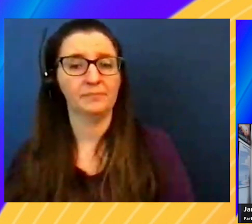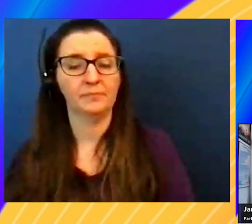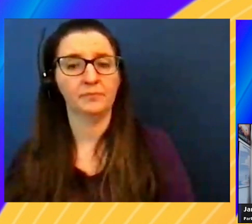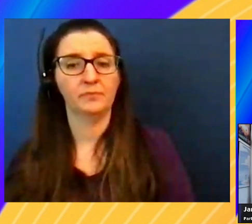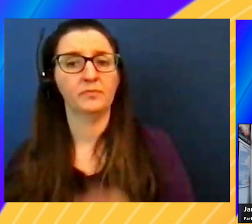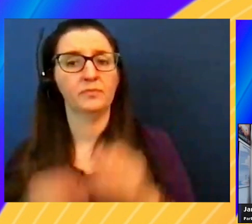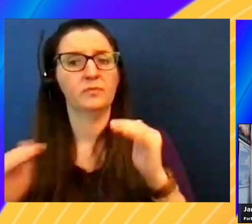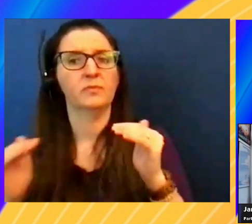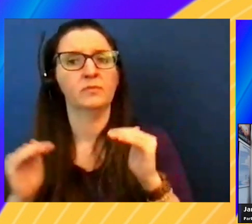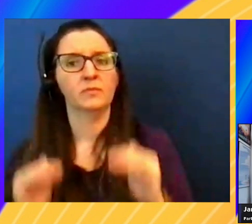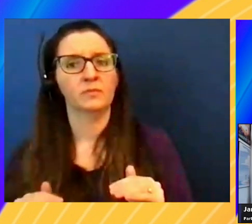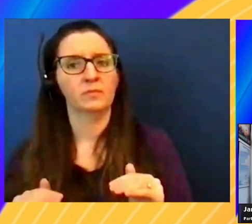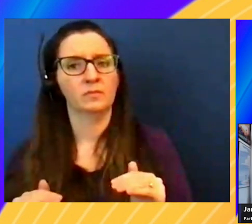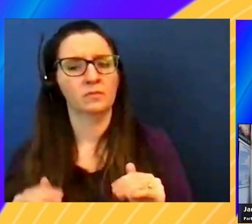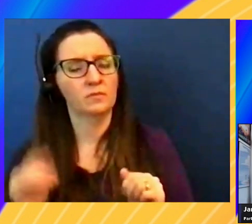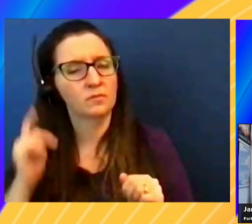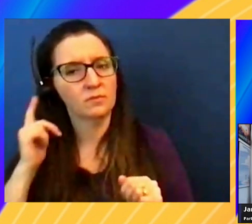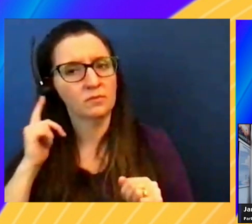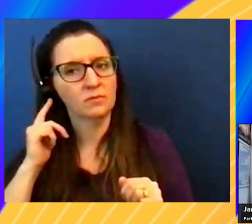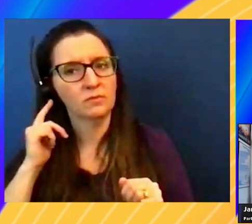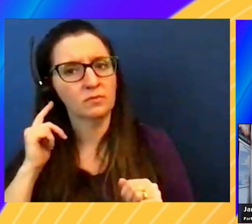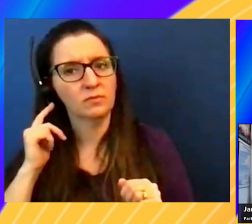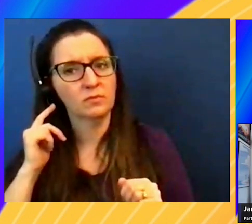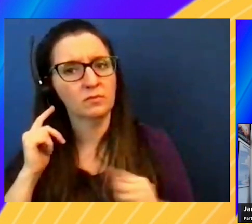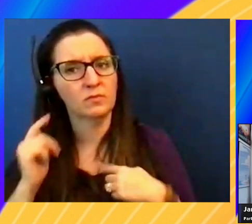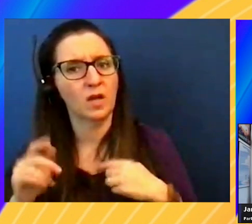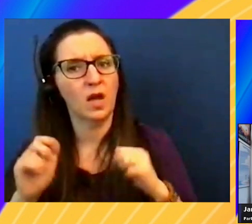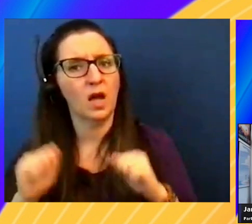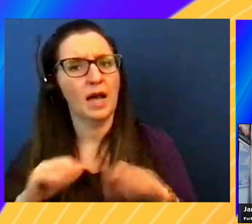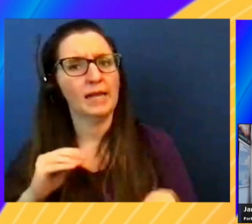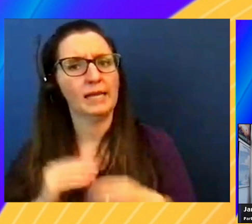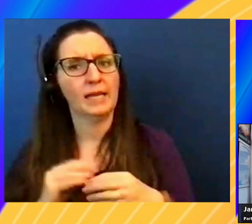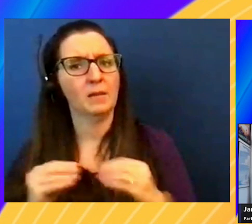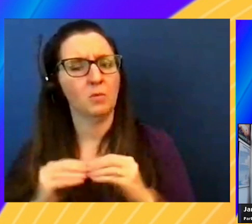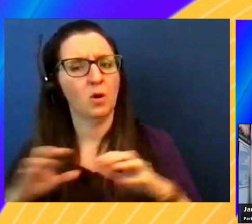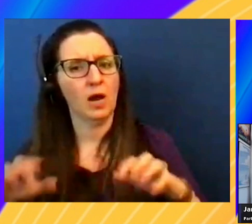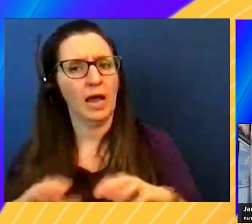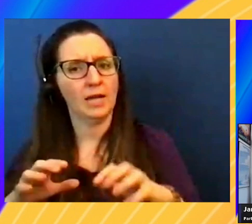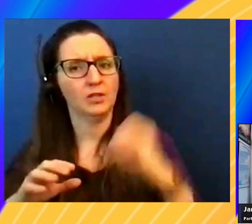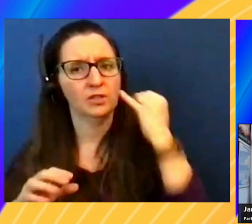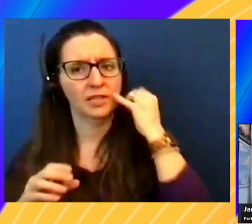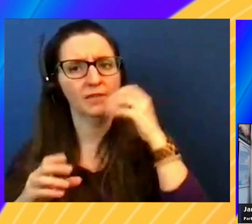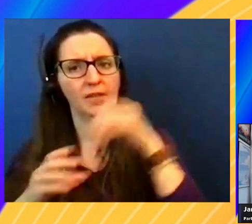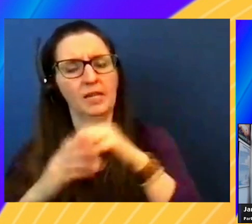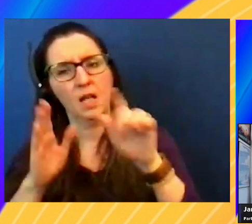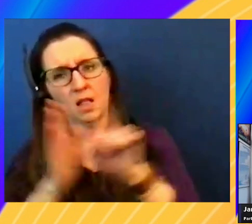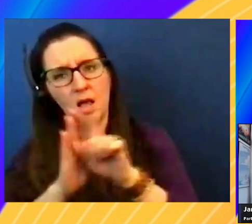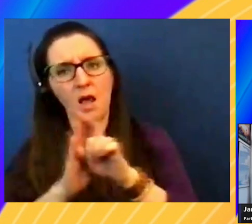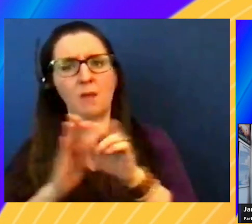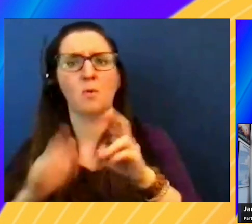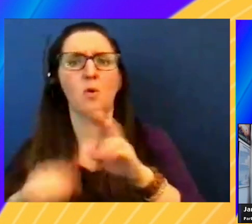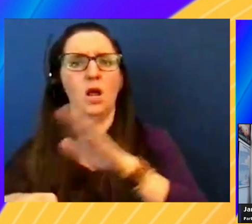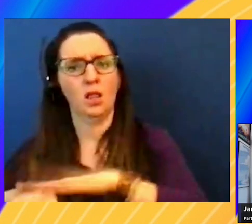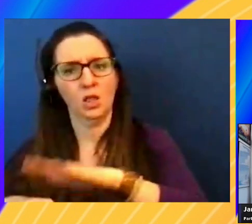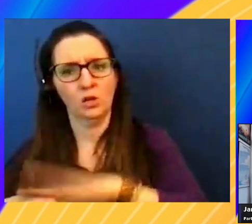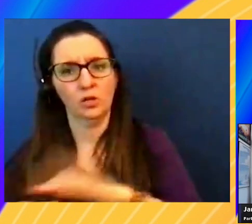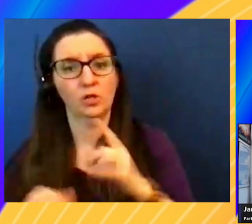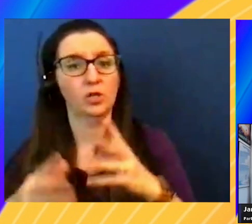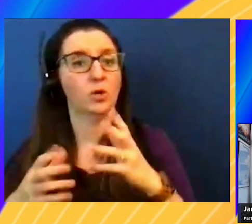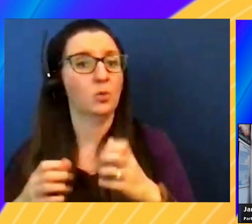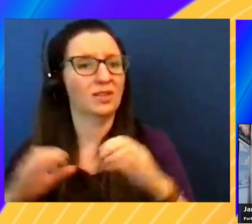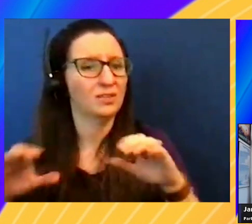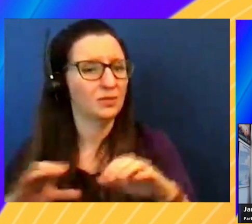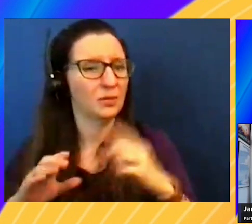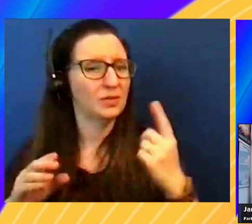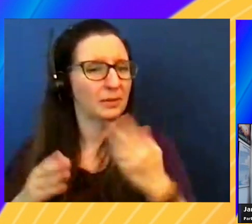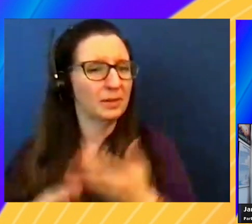auto scaling actions. So maybe you're in an alarm or an alert and you want some proactive action done to automatically scale for you. That